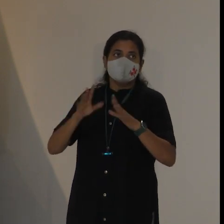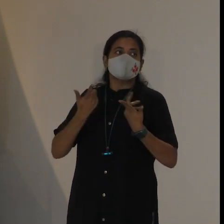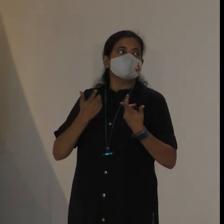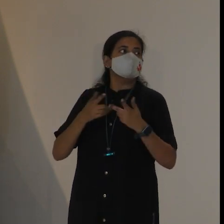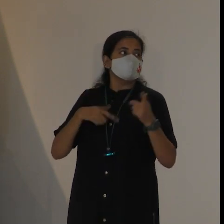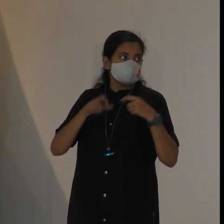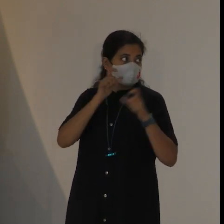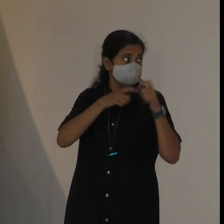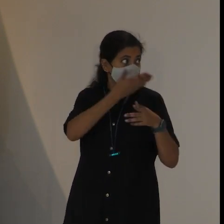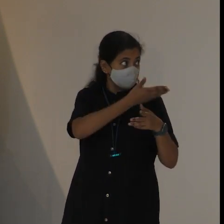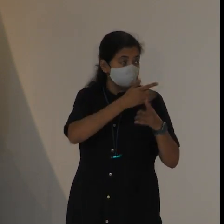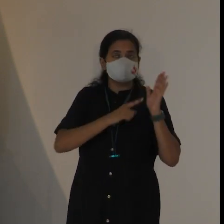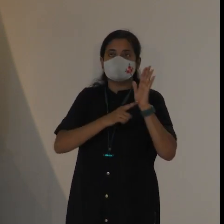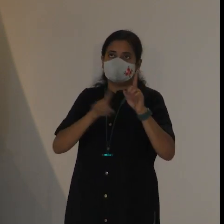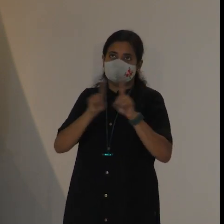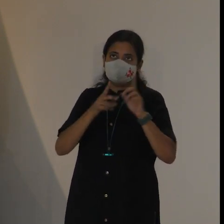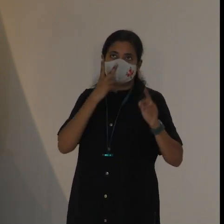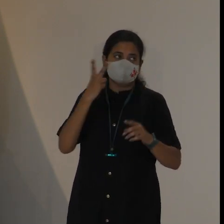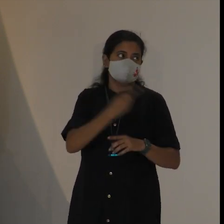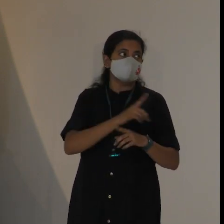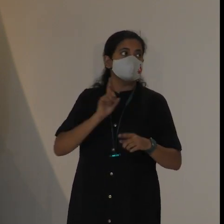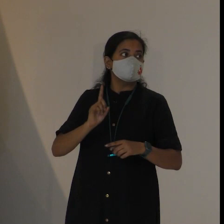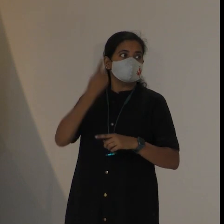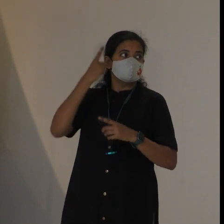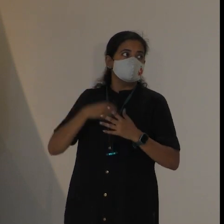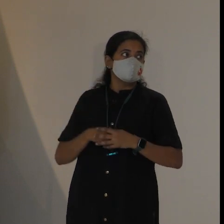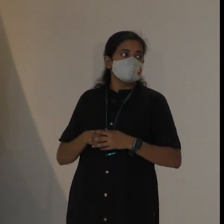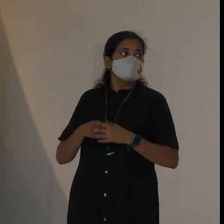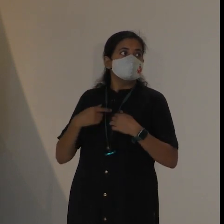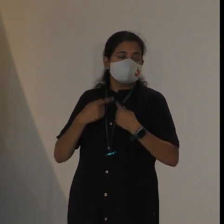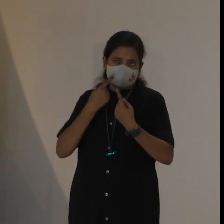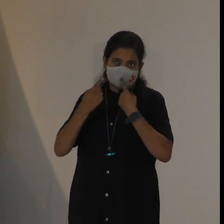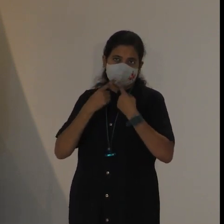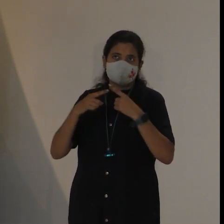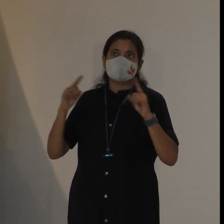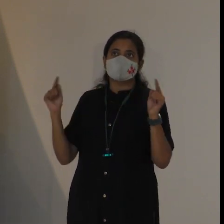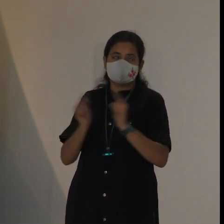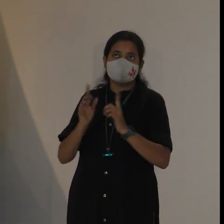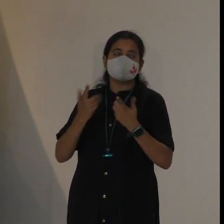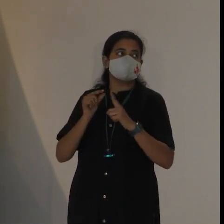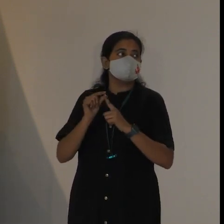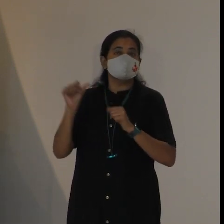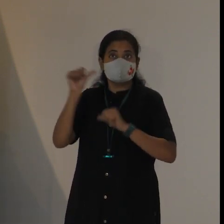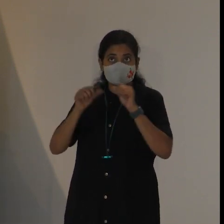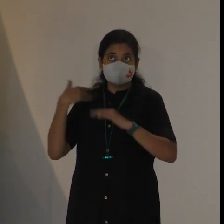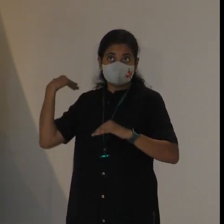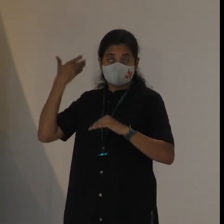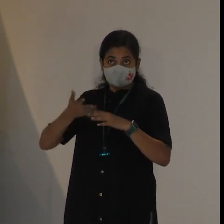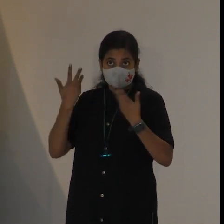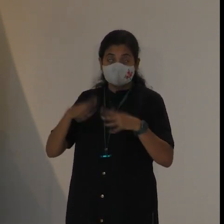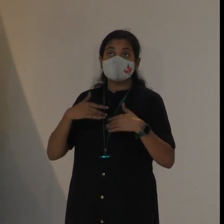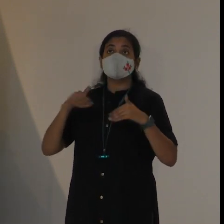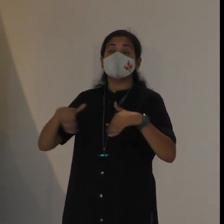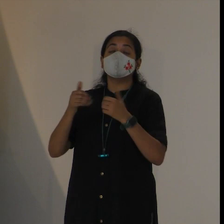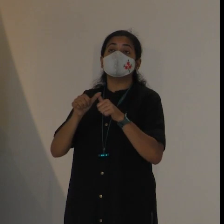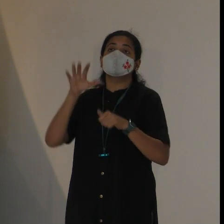of the panel like this. So first, I would talk a little bit about the project that I have done, which introduces how